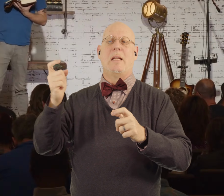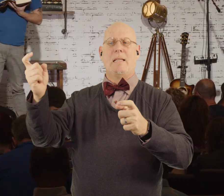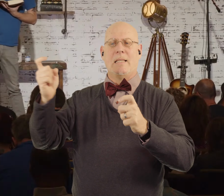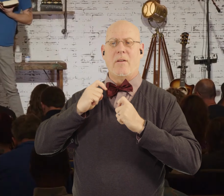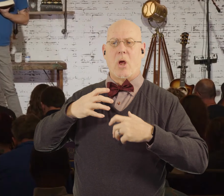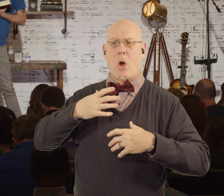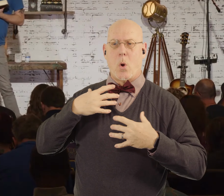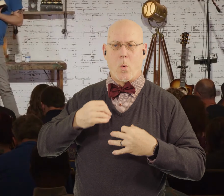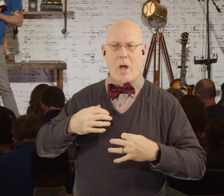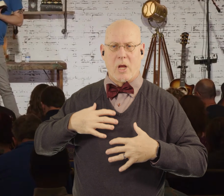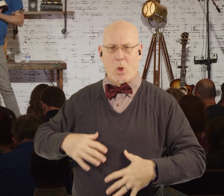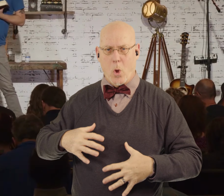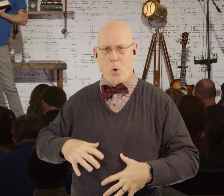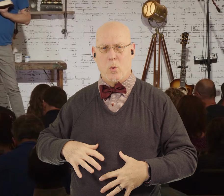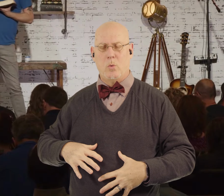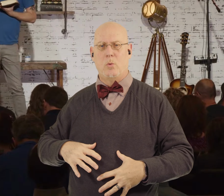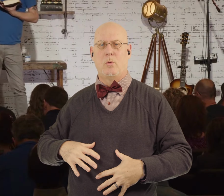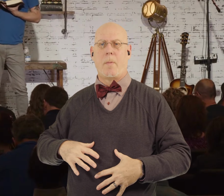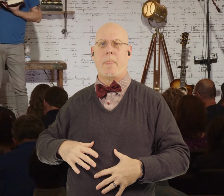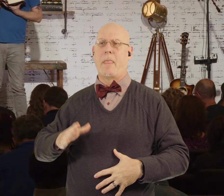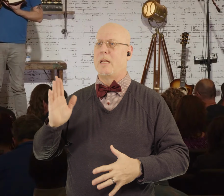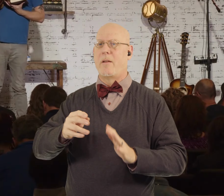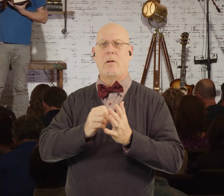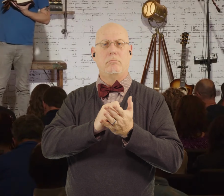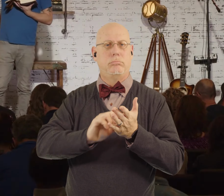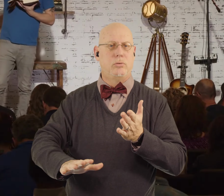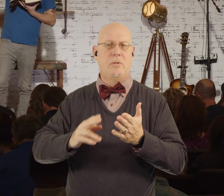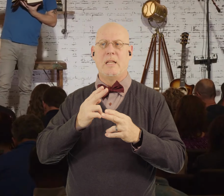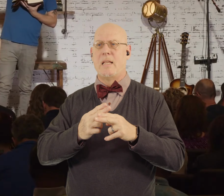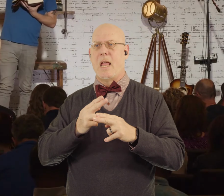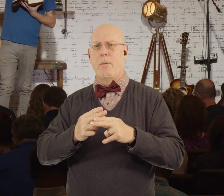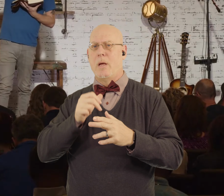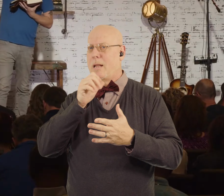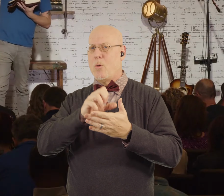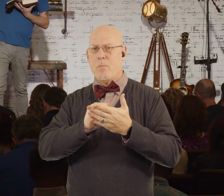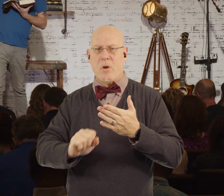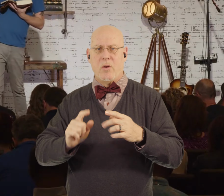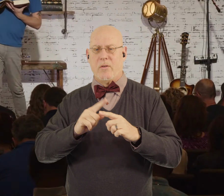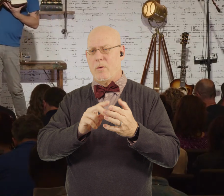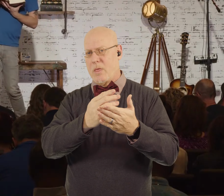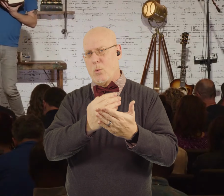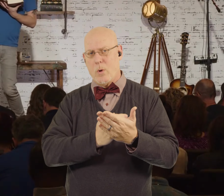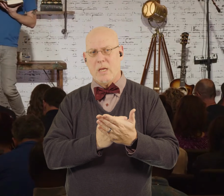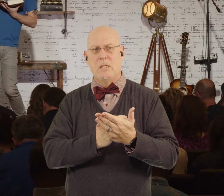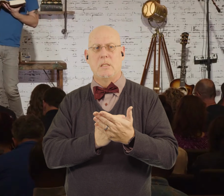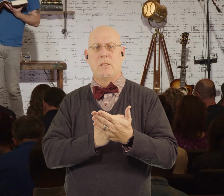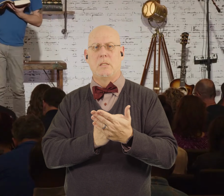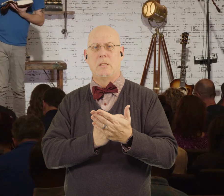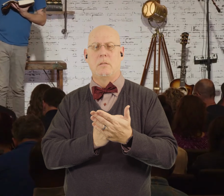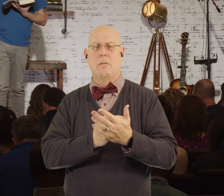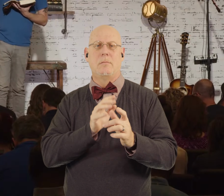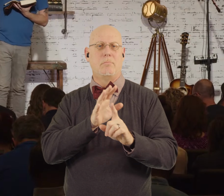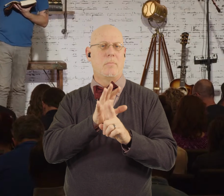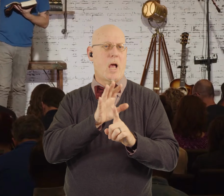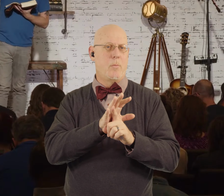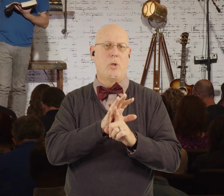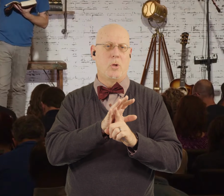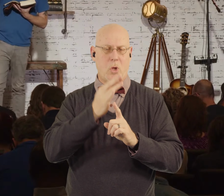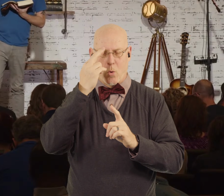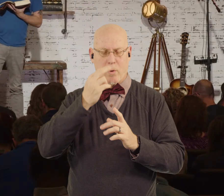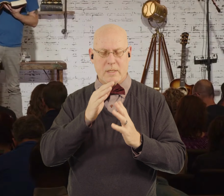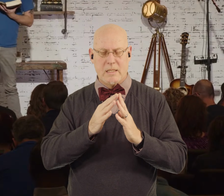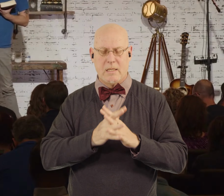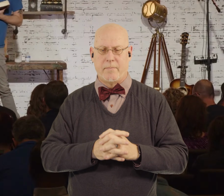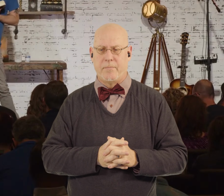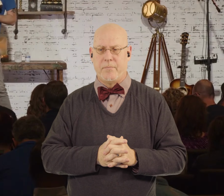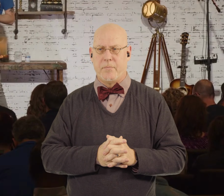one who conquers, we clothe us in white garments, and I will never blot his name out of the book of life. I will not remove him from the registry. That was popular in the